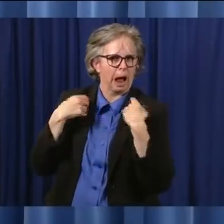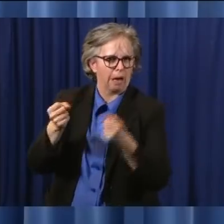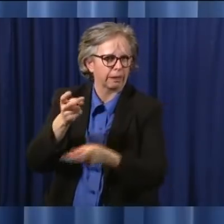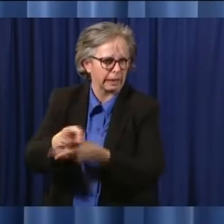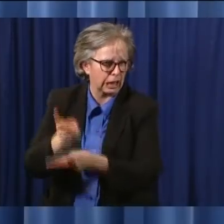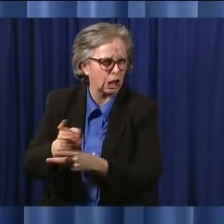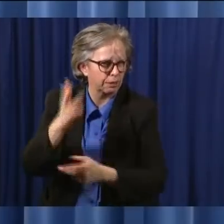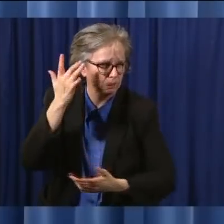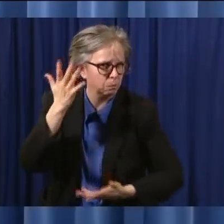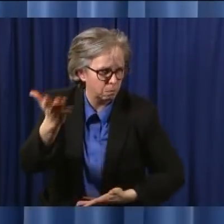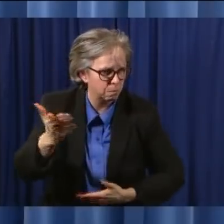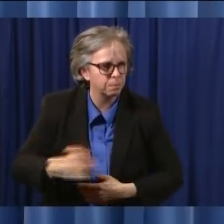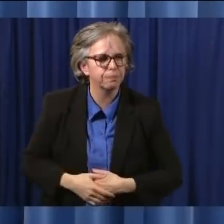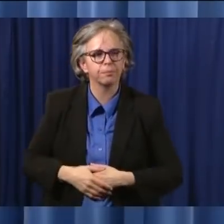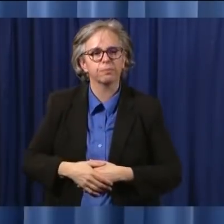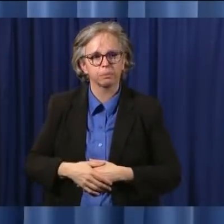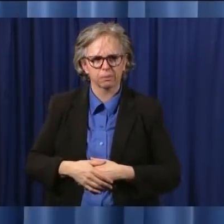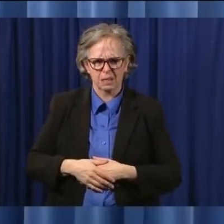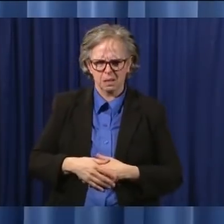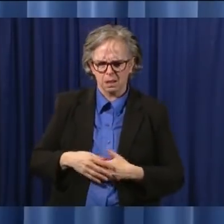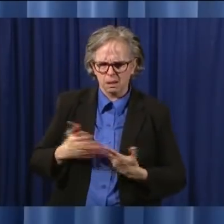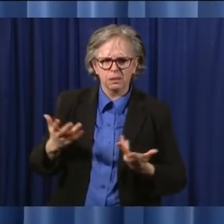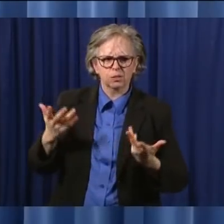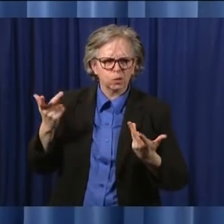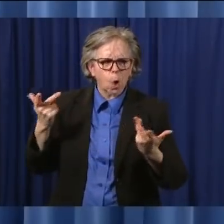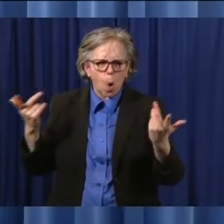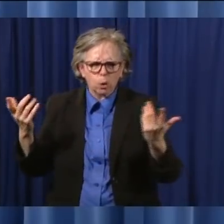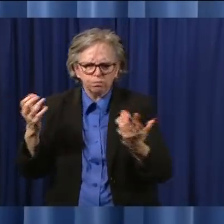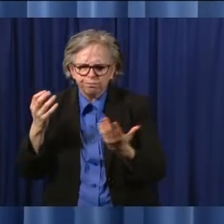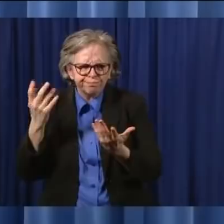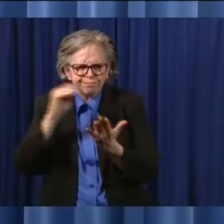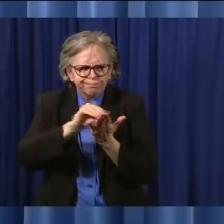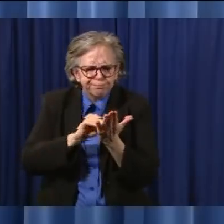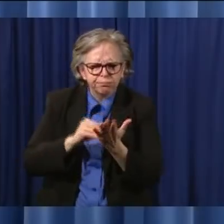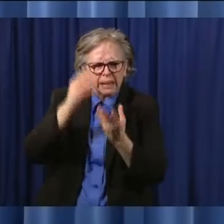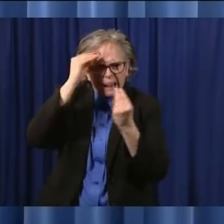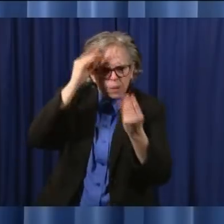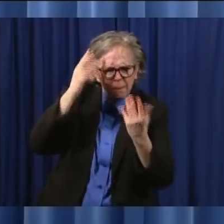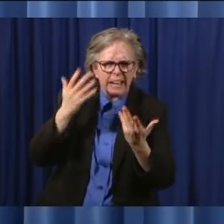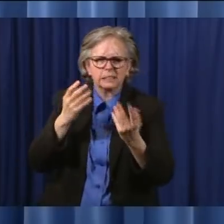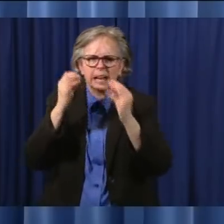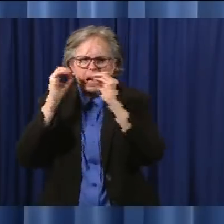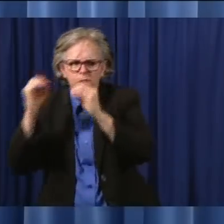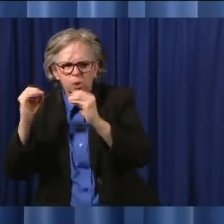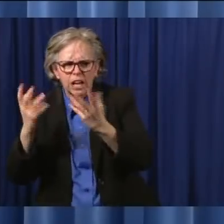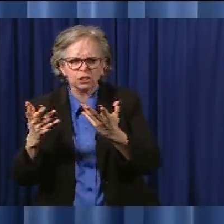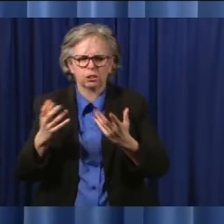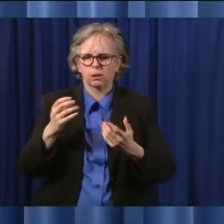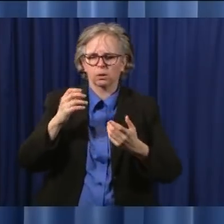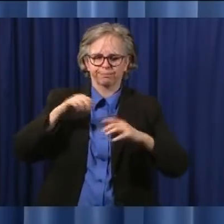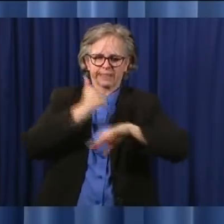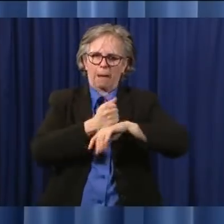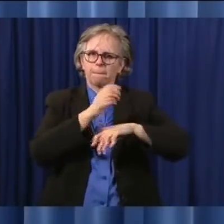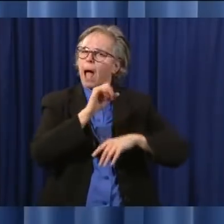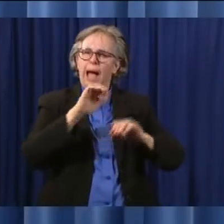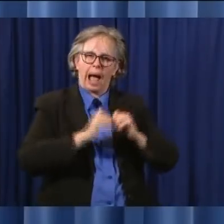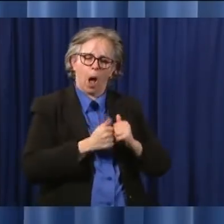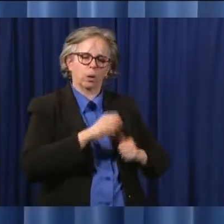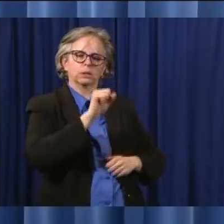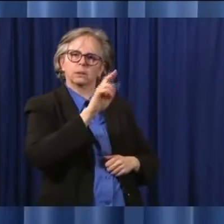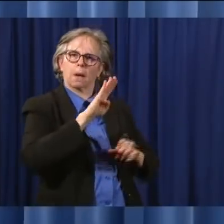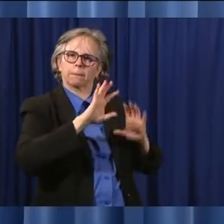and education subcommittees of the strike force. A few examples from the report that's going to be